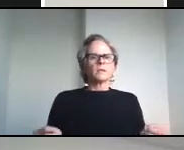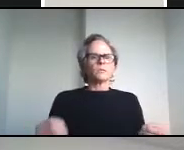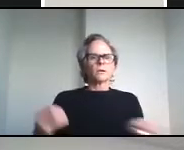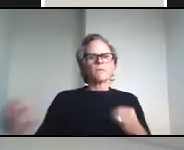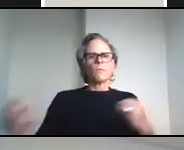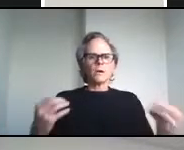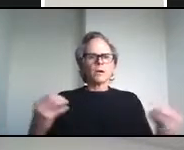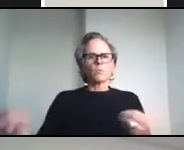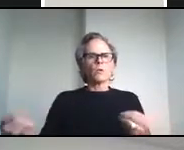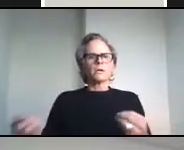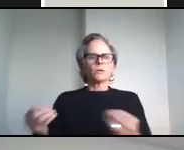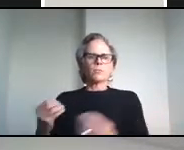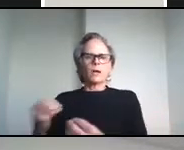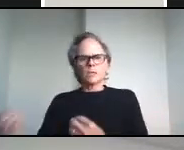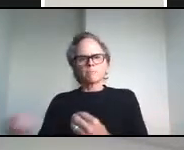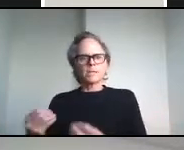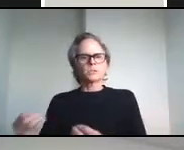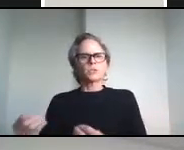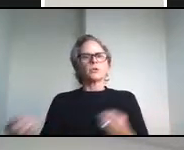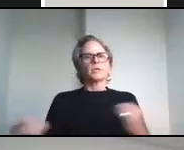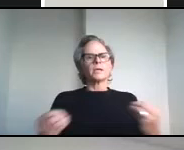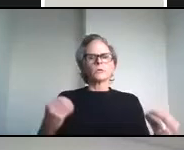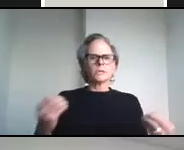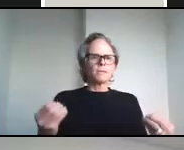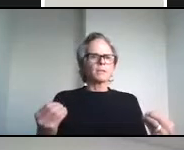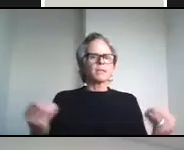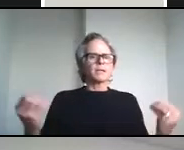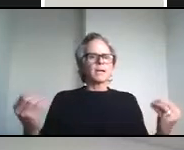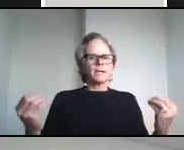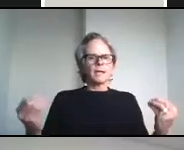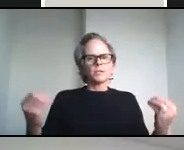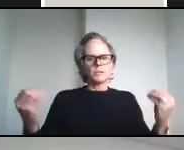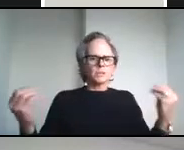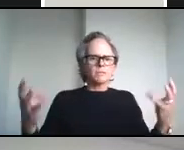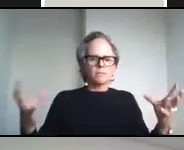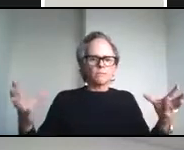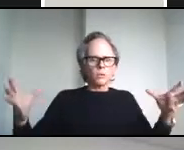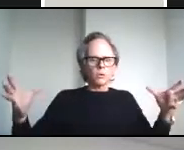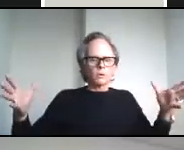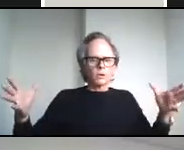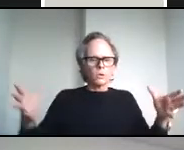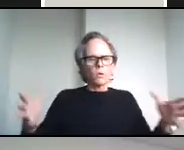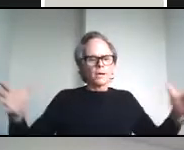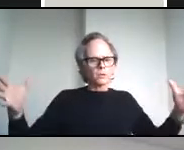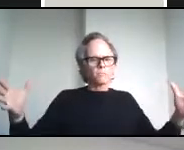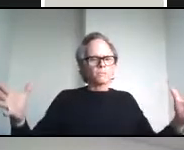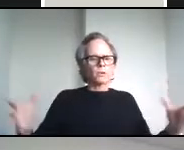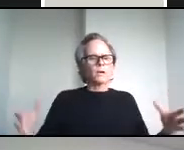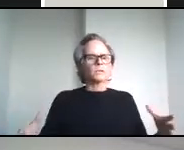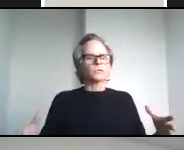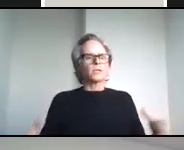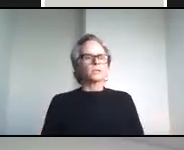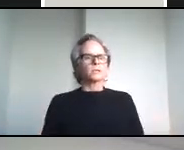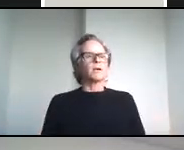tutoring, or kind of one-on-one or project-based learning or something that engages just a bit more quiet or a bit